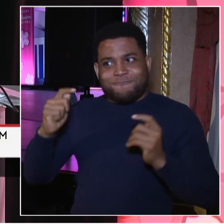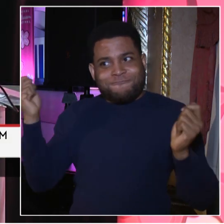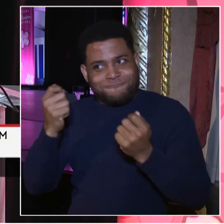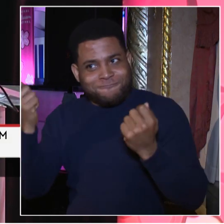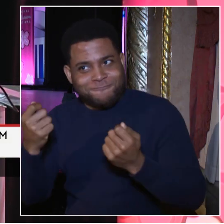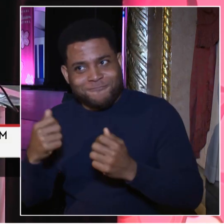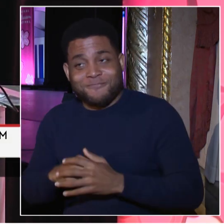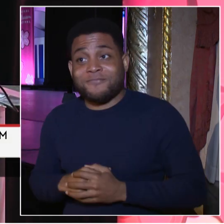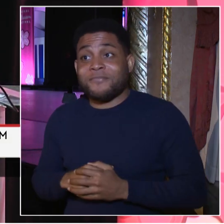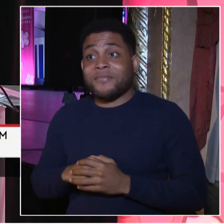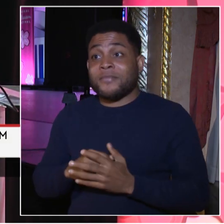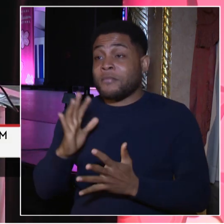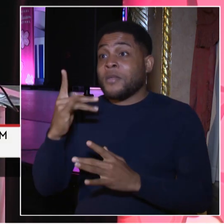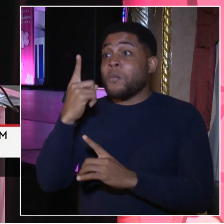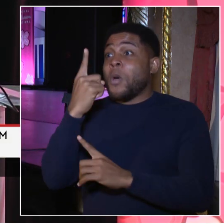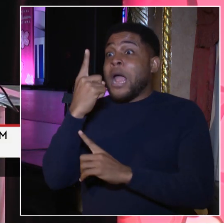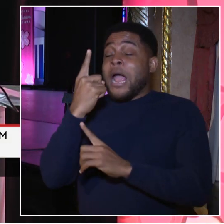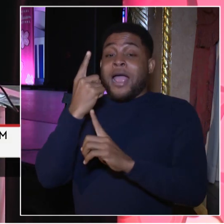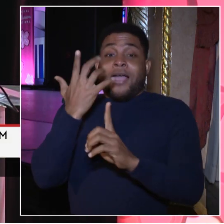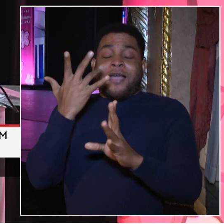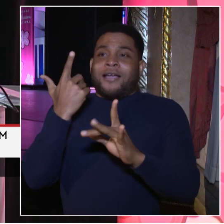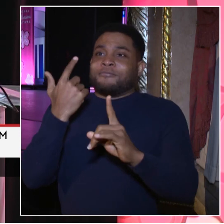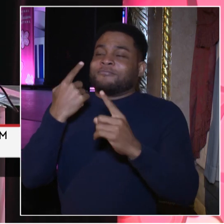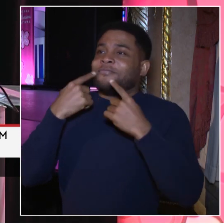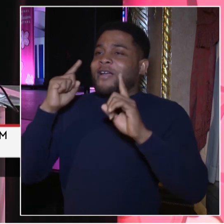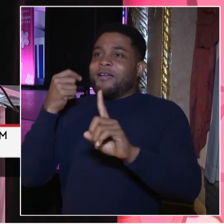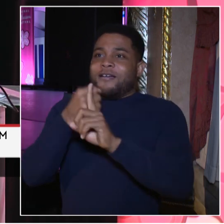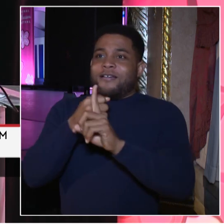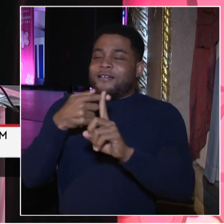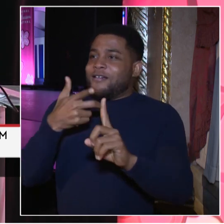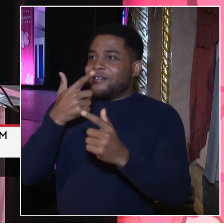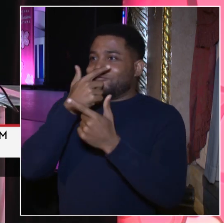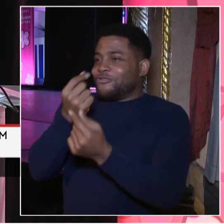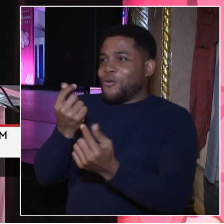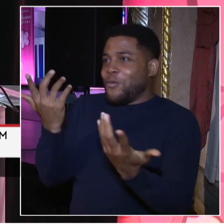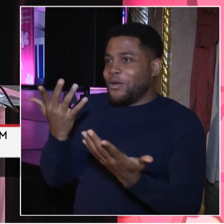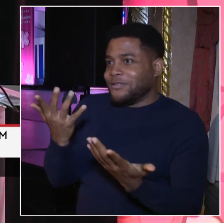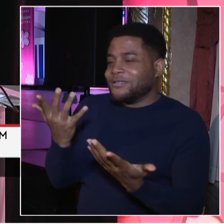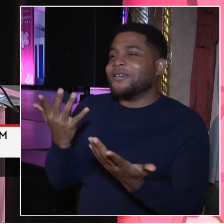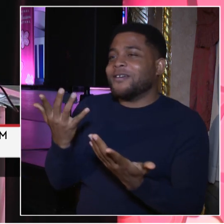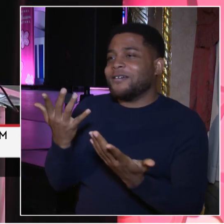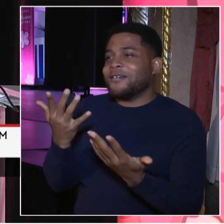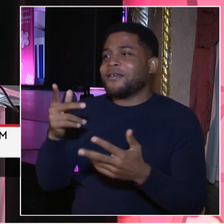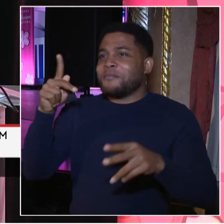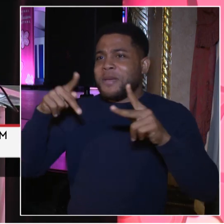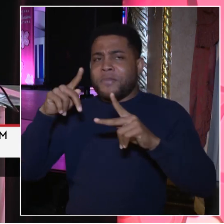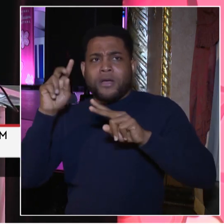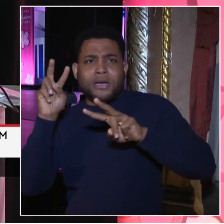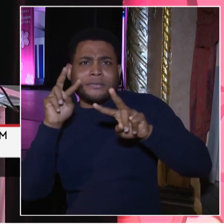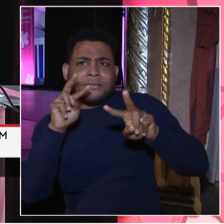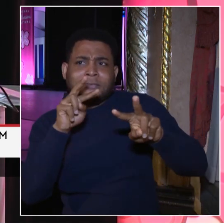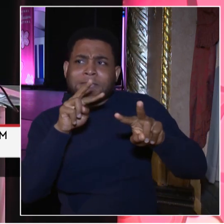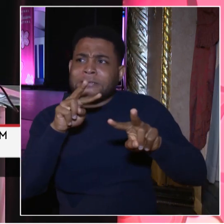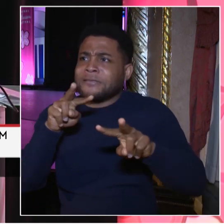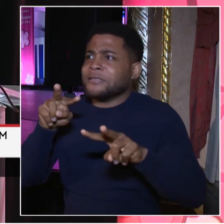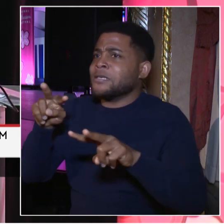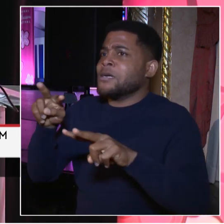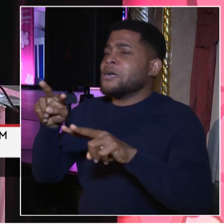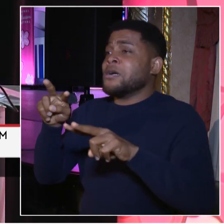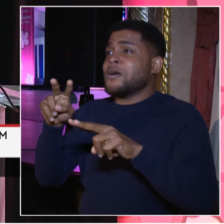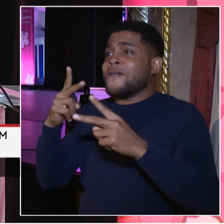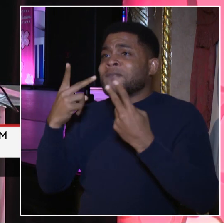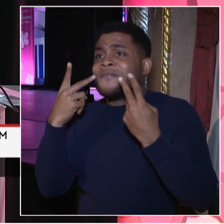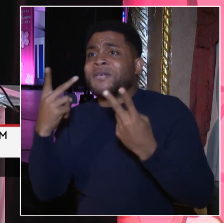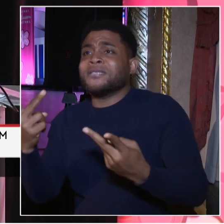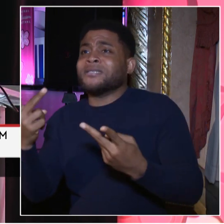unexpected attraction has been the number of visitors stopping by to say their farewells to the smallest